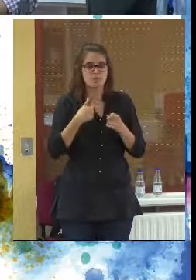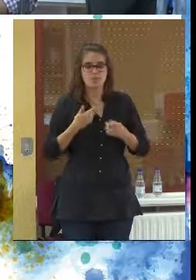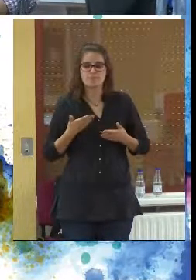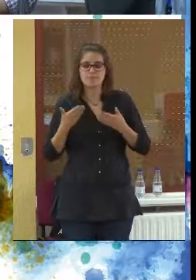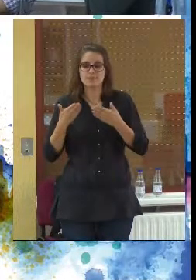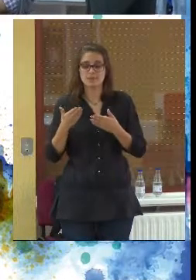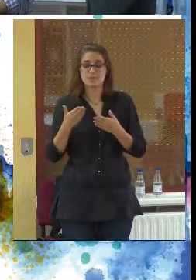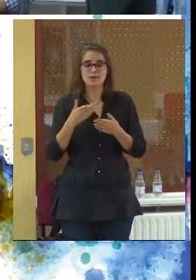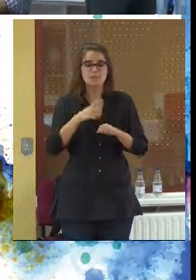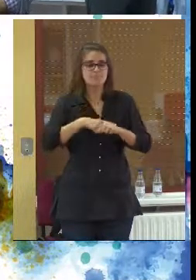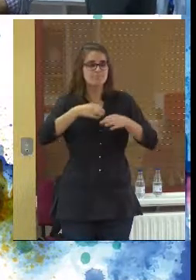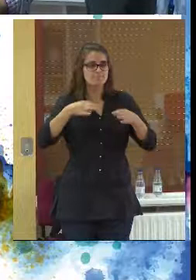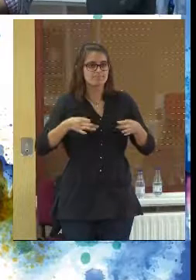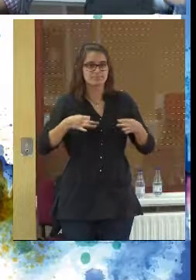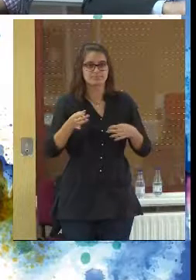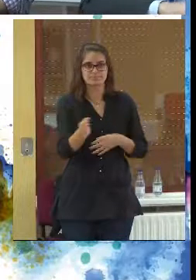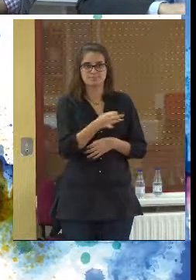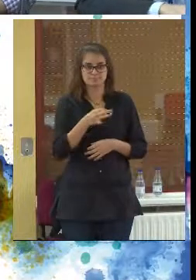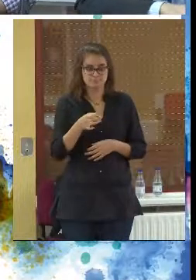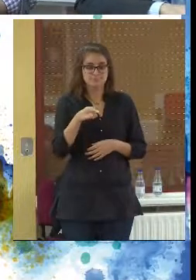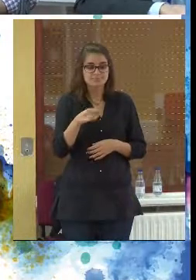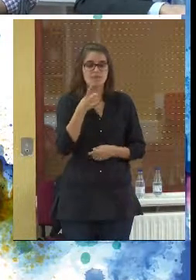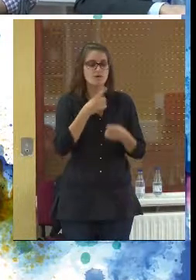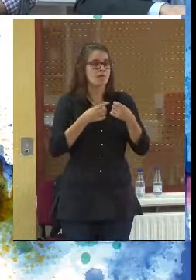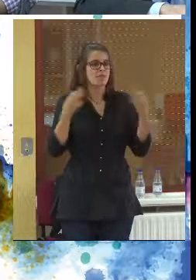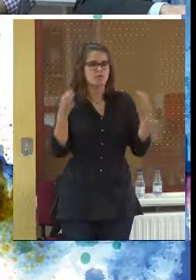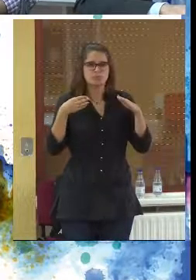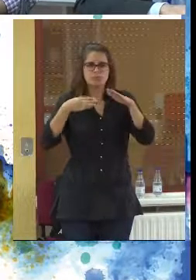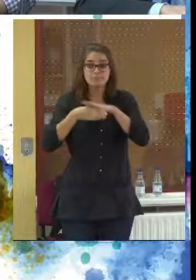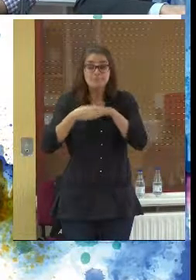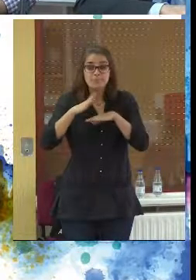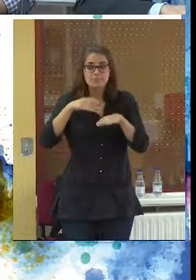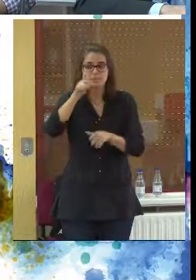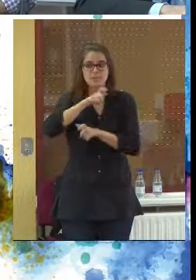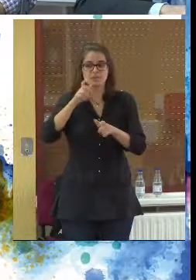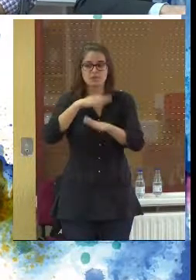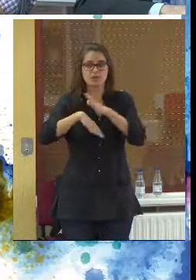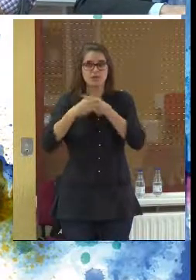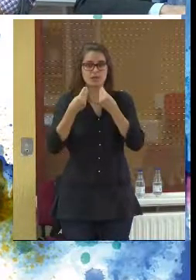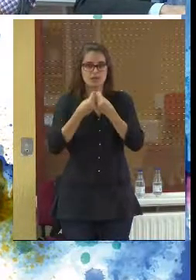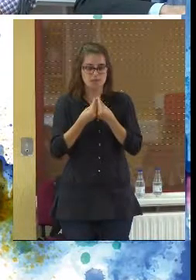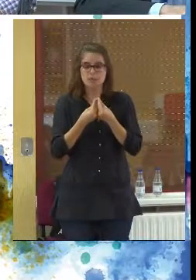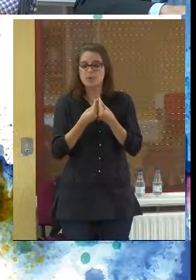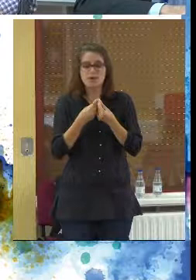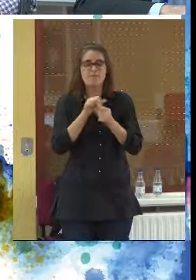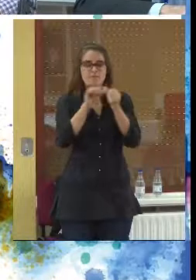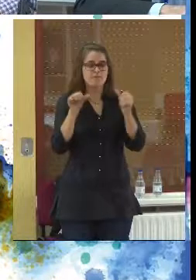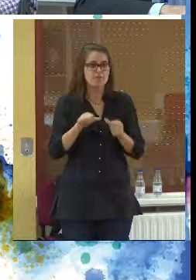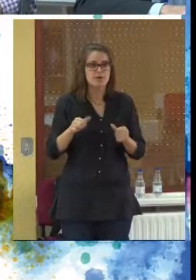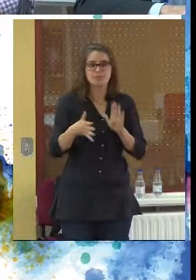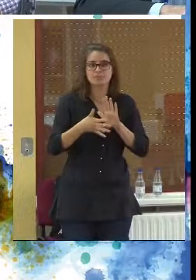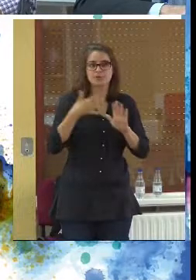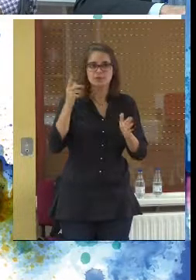information at the right time and in the right format. It has to be accessible quickly